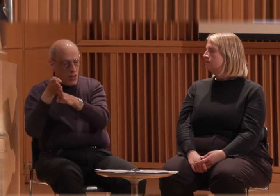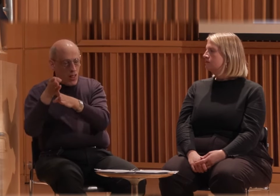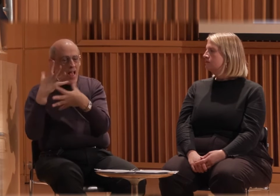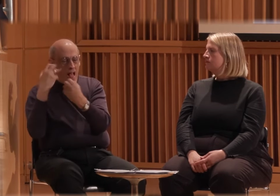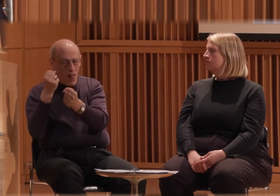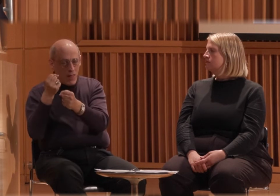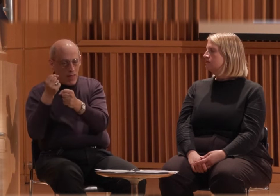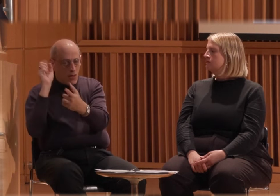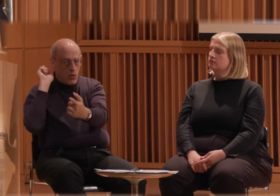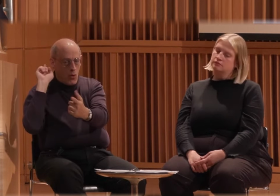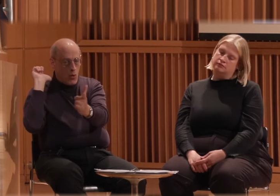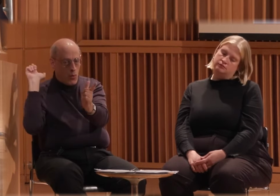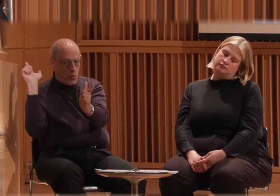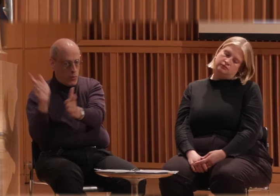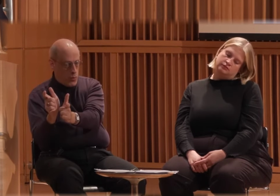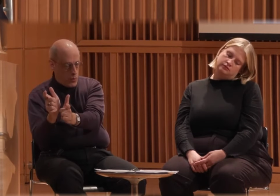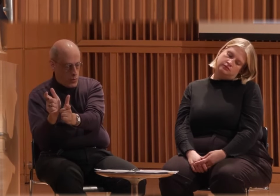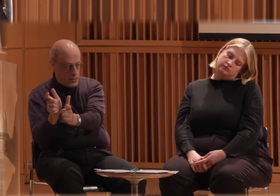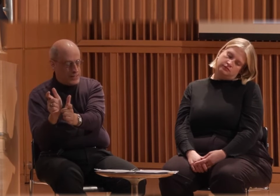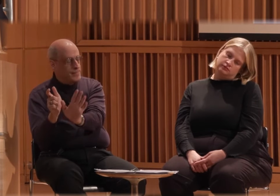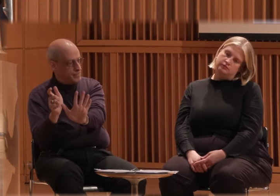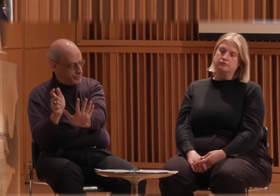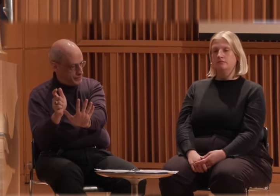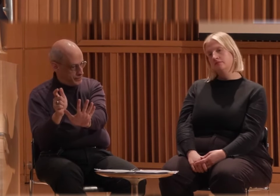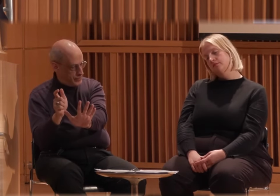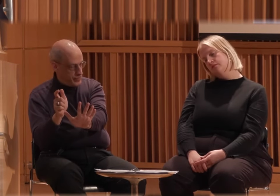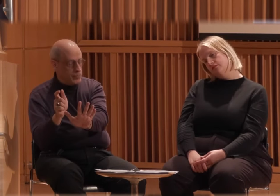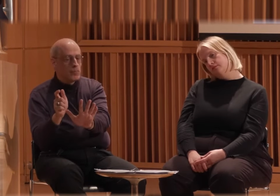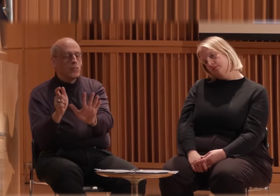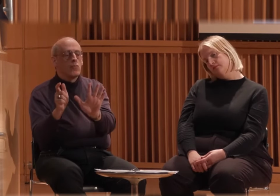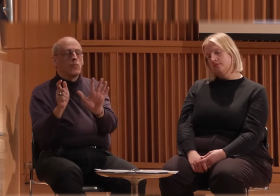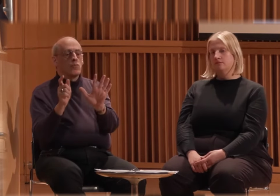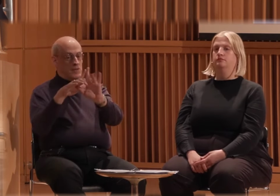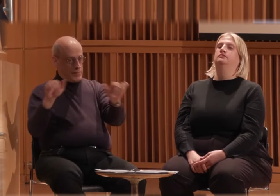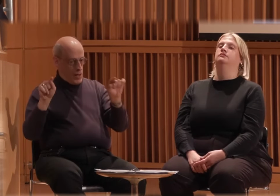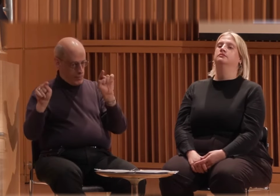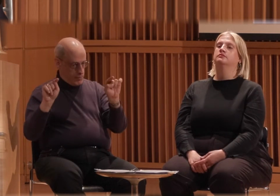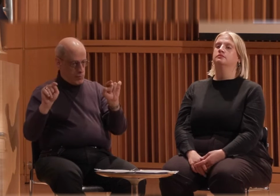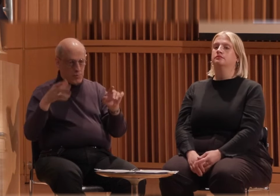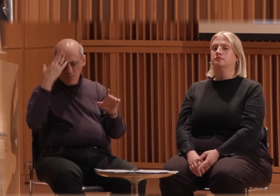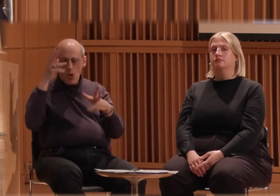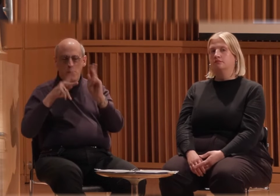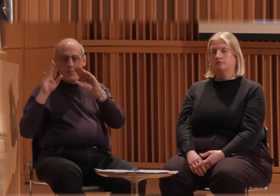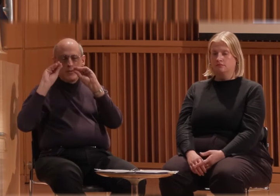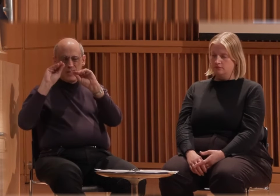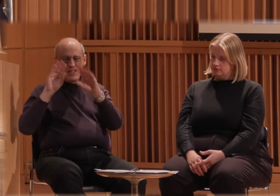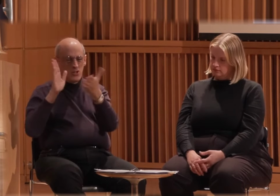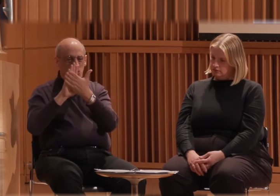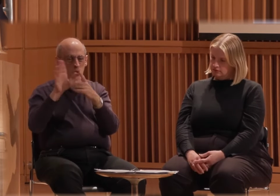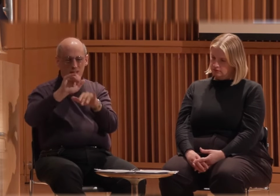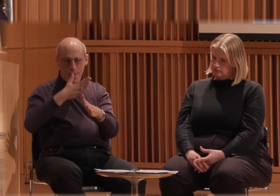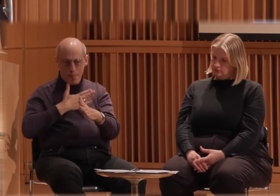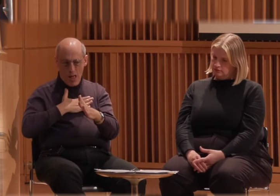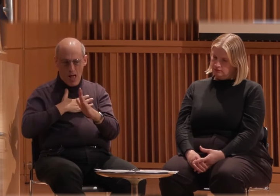field, occupational health as a field that people who teach at institutions like mine